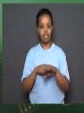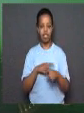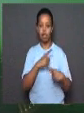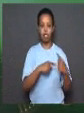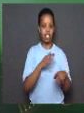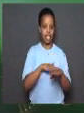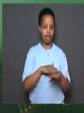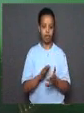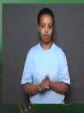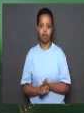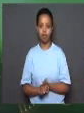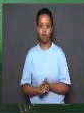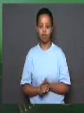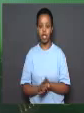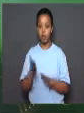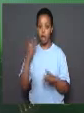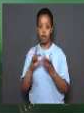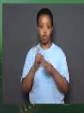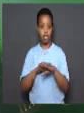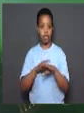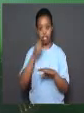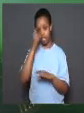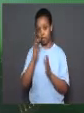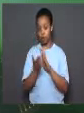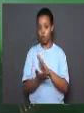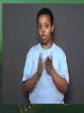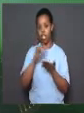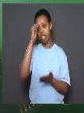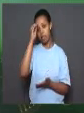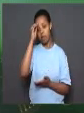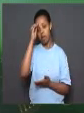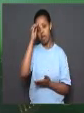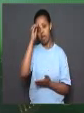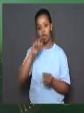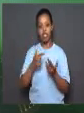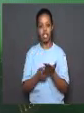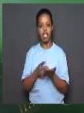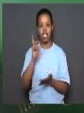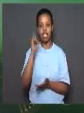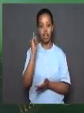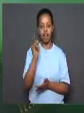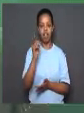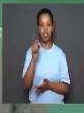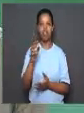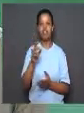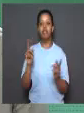genetics. Last time, we learned about dihybrid